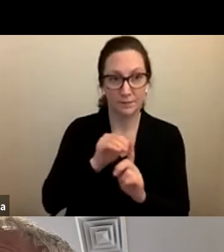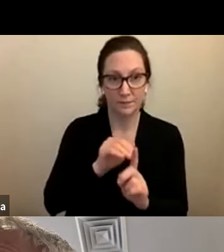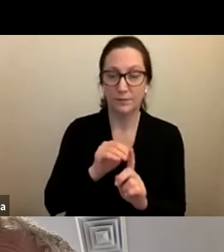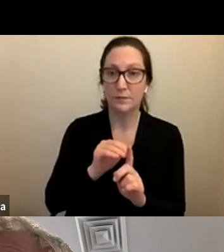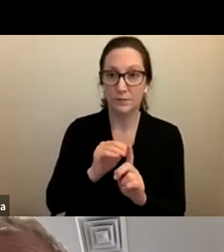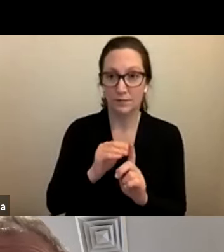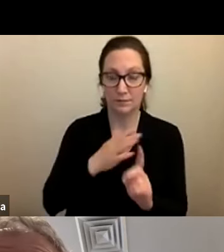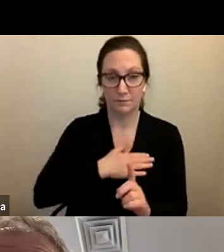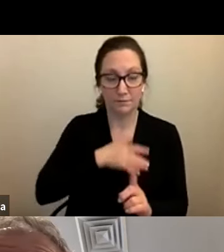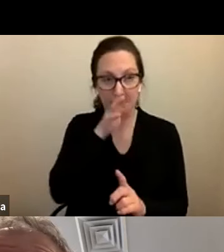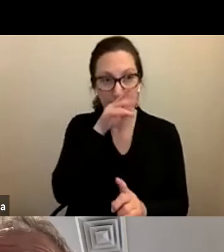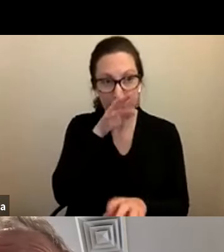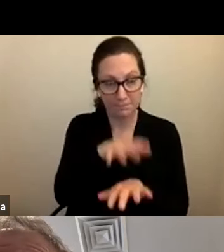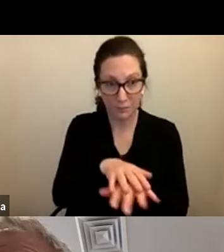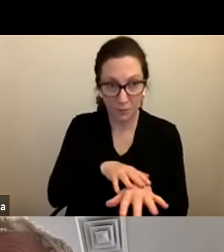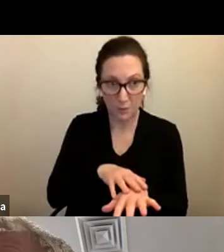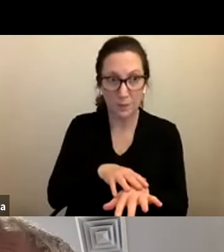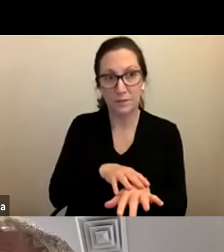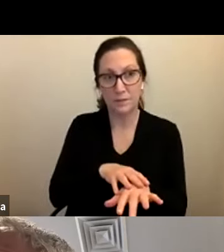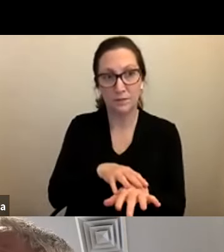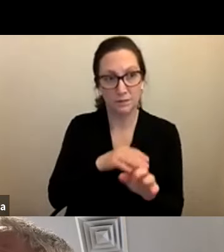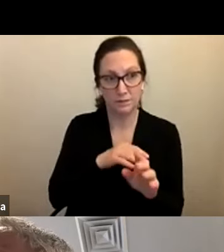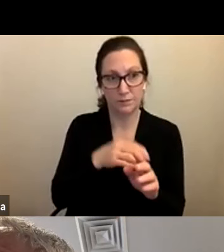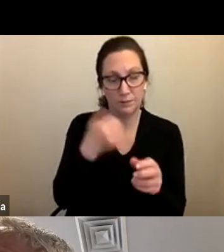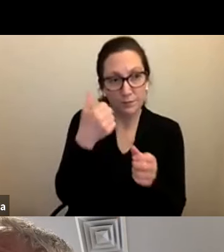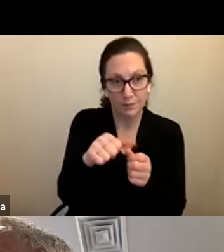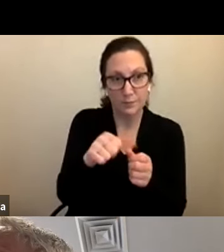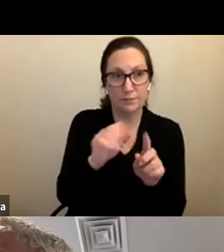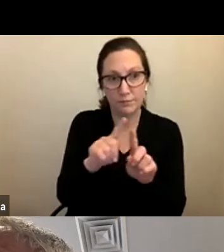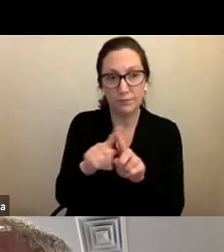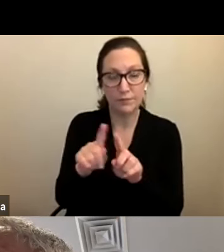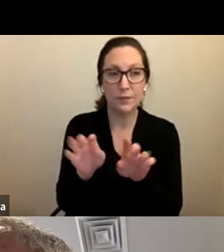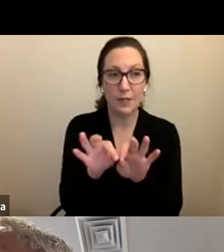slower pace to assist our interpreters.